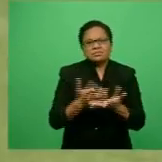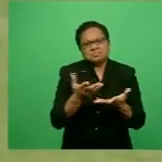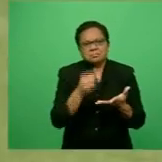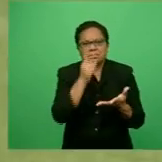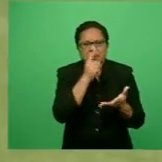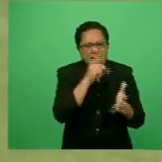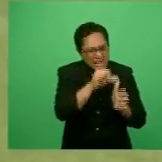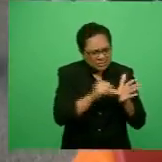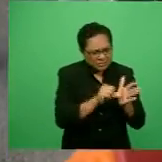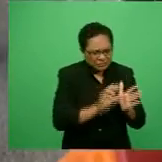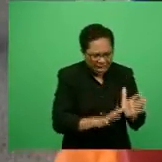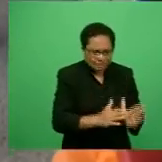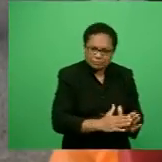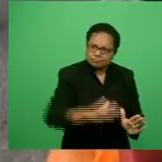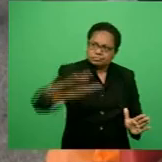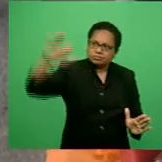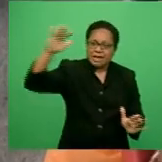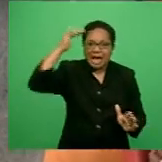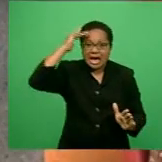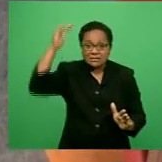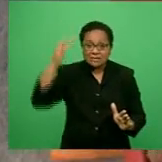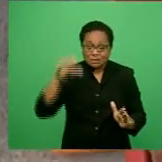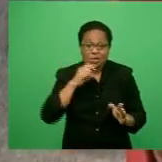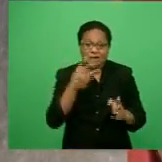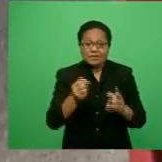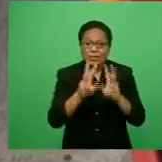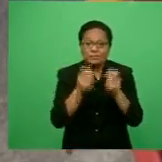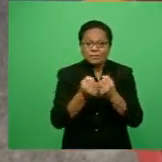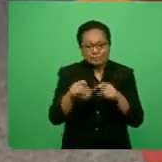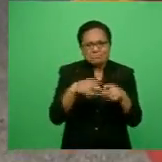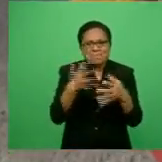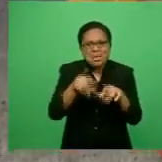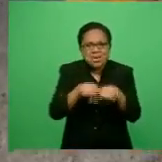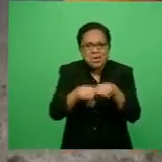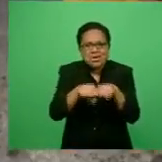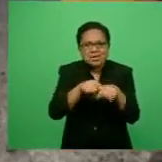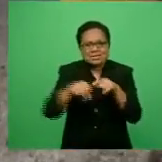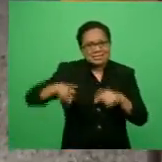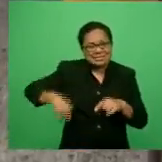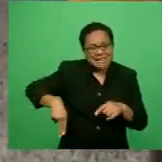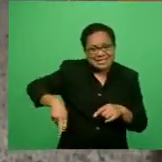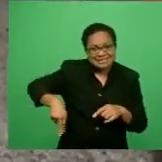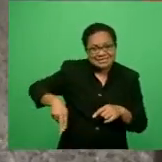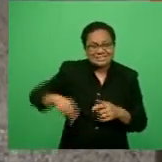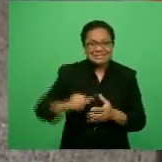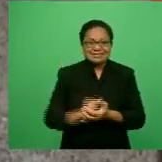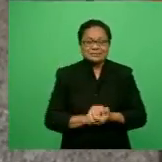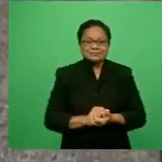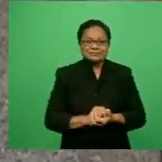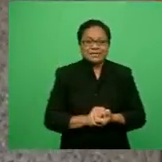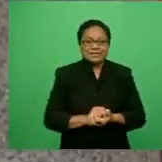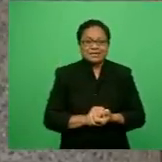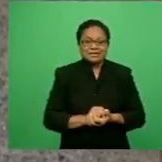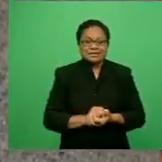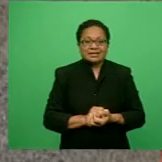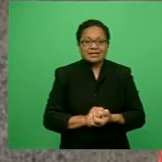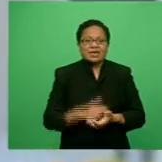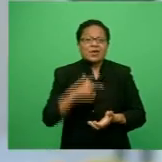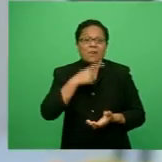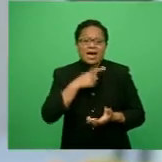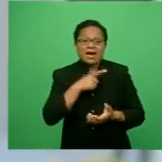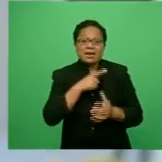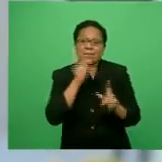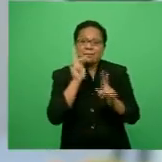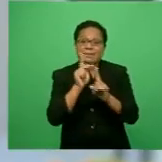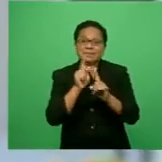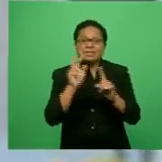the adults, and they will run from 9 to 3 p.m. in the afternoon. So the showing is just aimed at showcasing